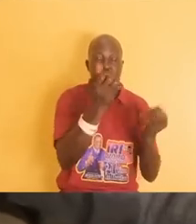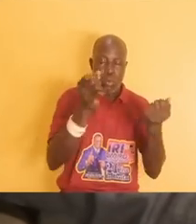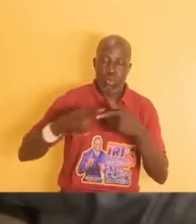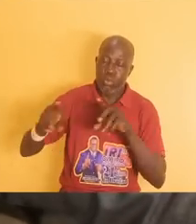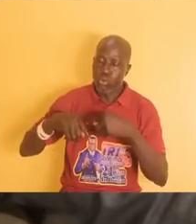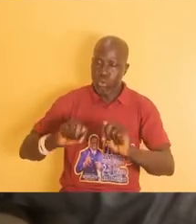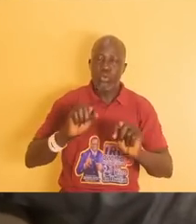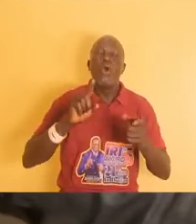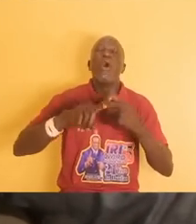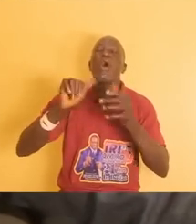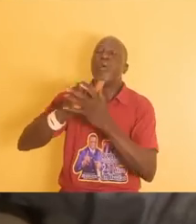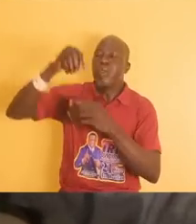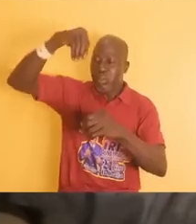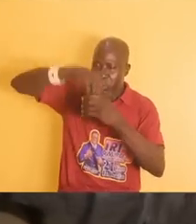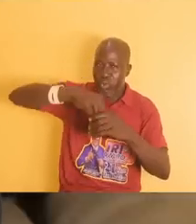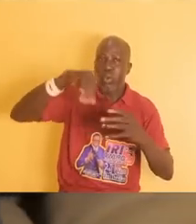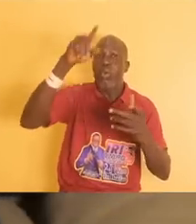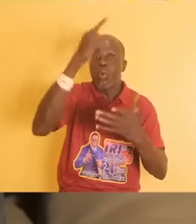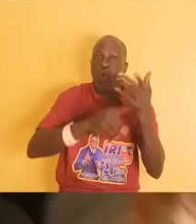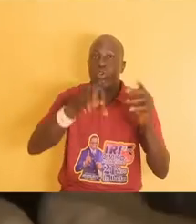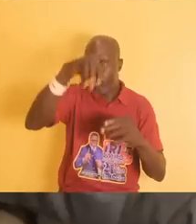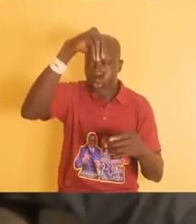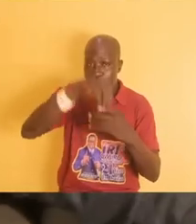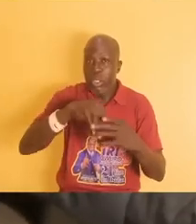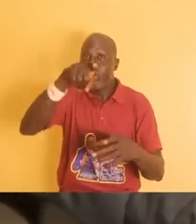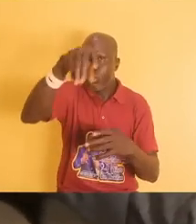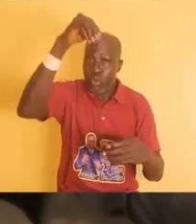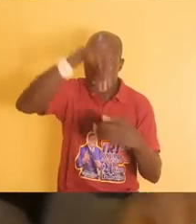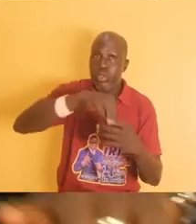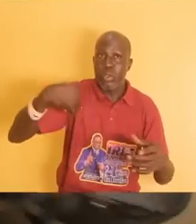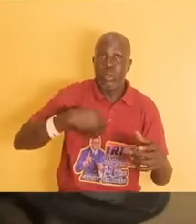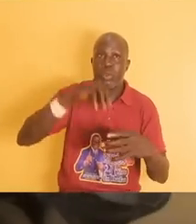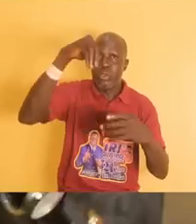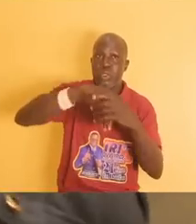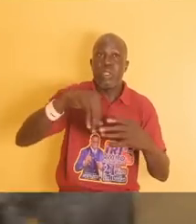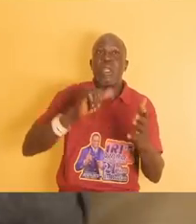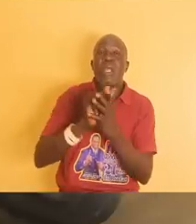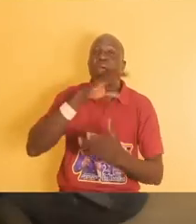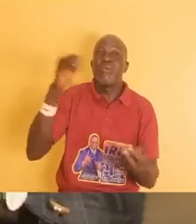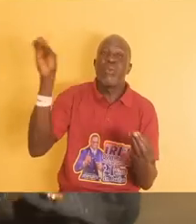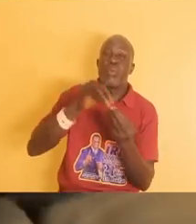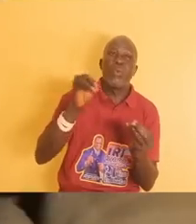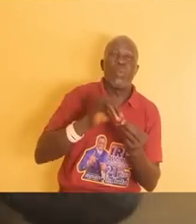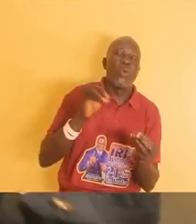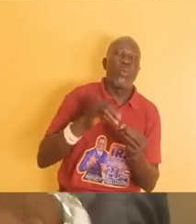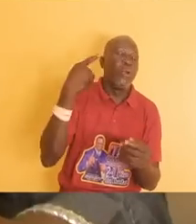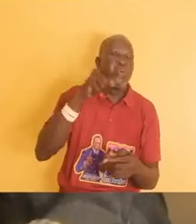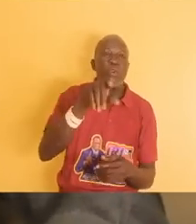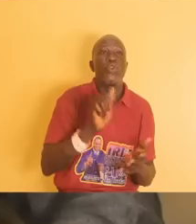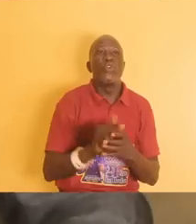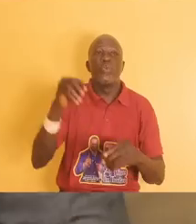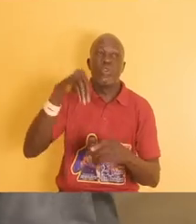it away. With love. It will be. We sow your seed. Be, I want to be. You sow it and we receive. Oh, I want just double harvest. It will now be double harvest.